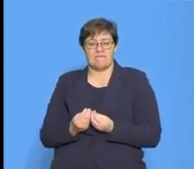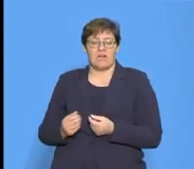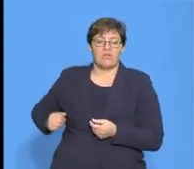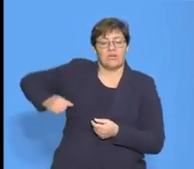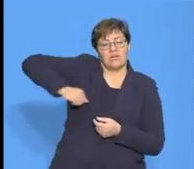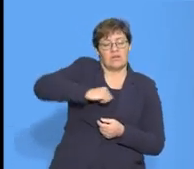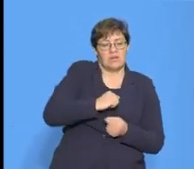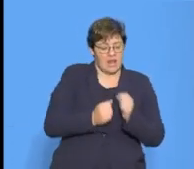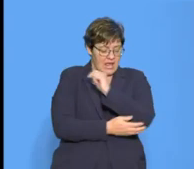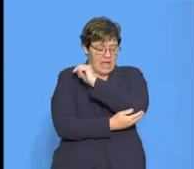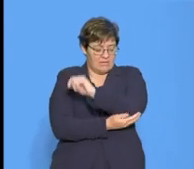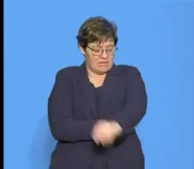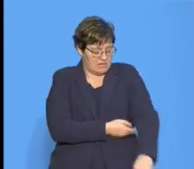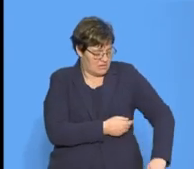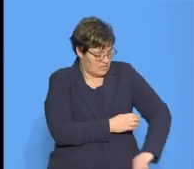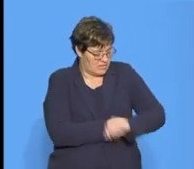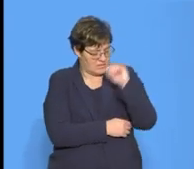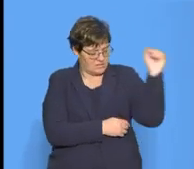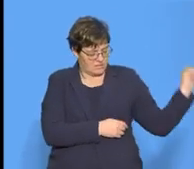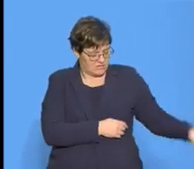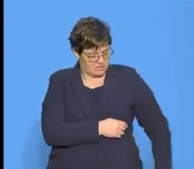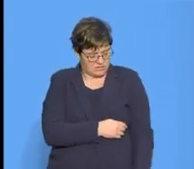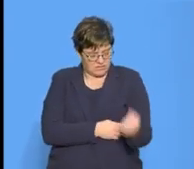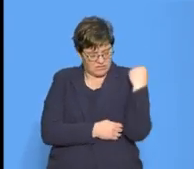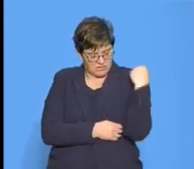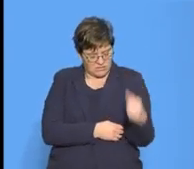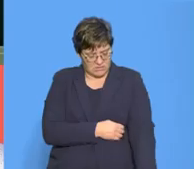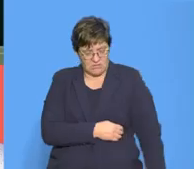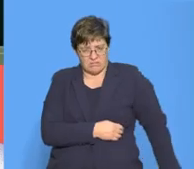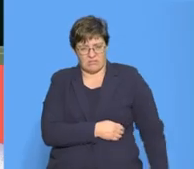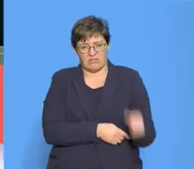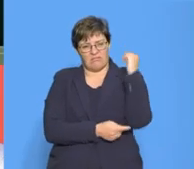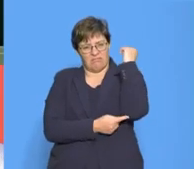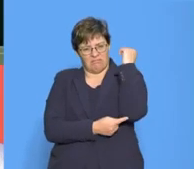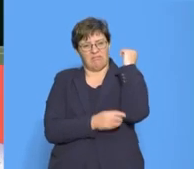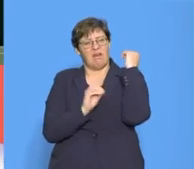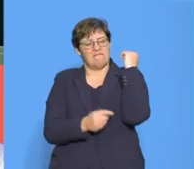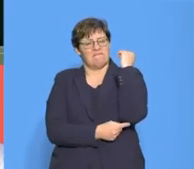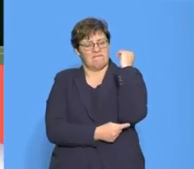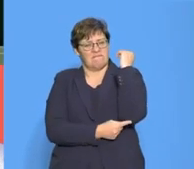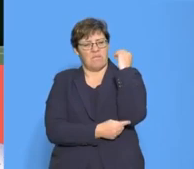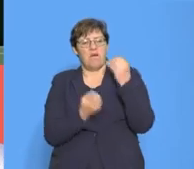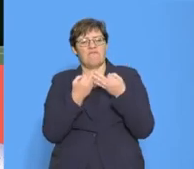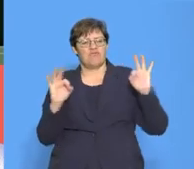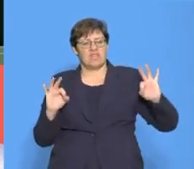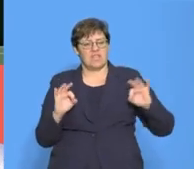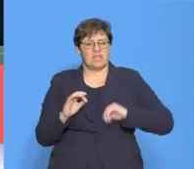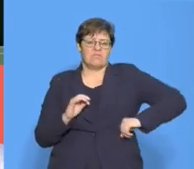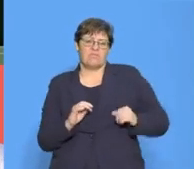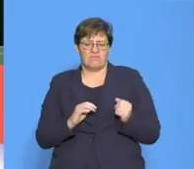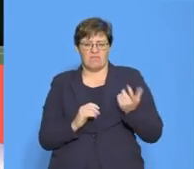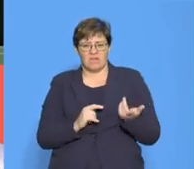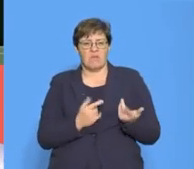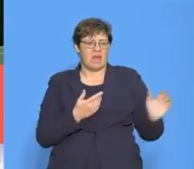have rotation around the elbow joint. So in other words, we can move our arms. It gives us a little bit a more